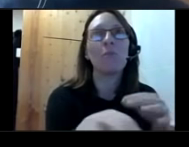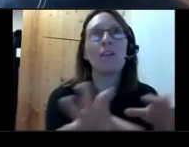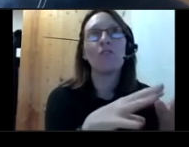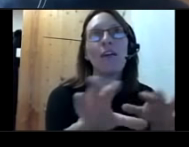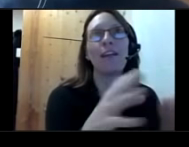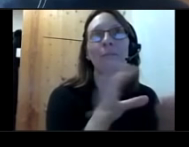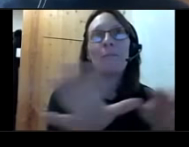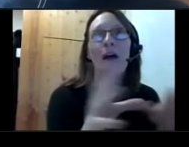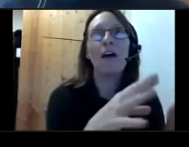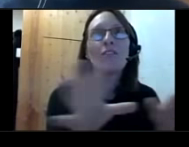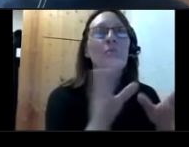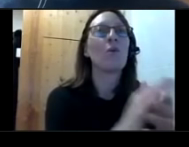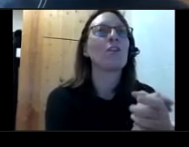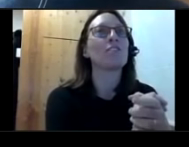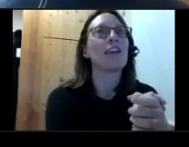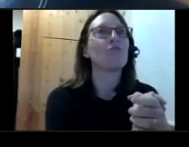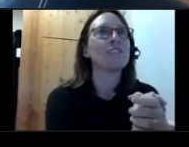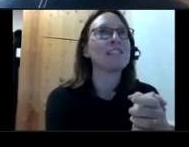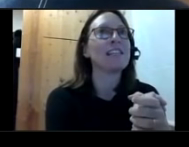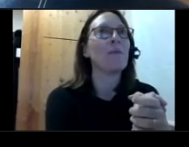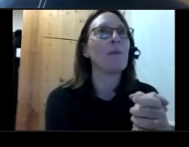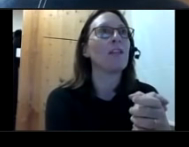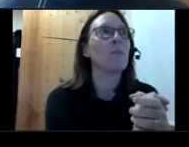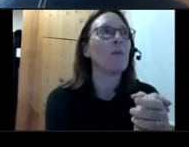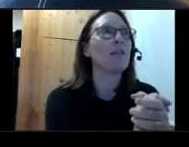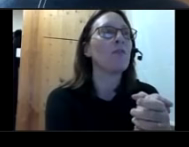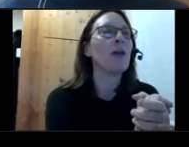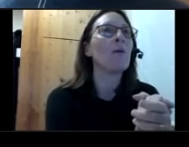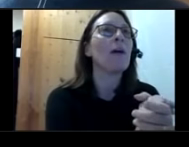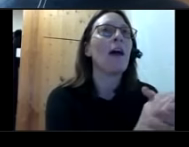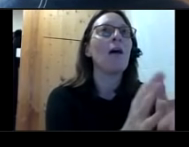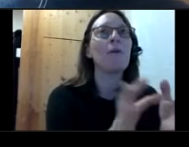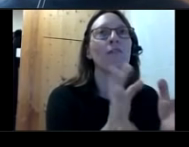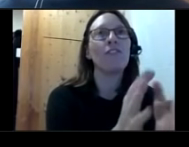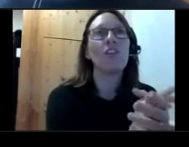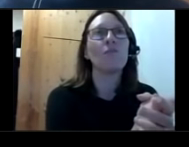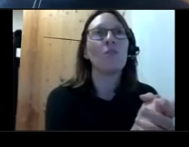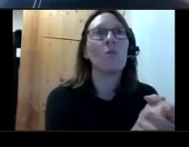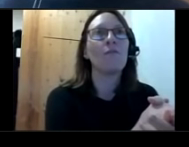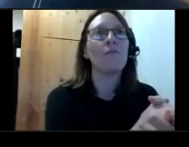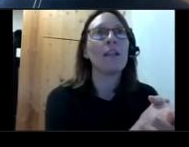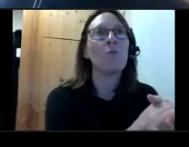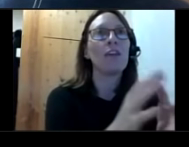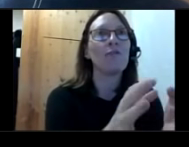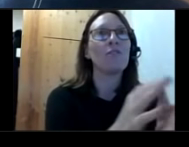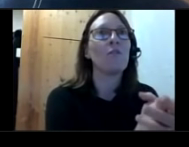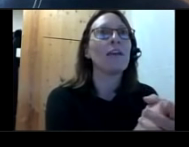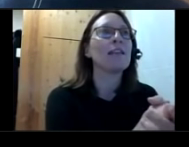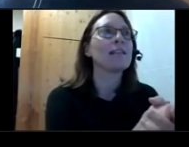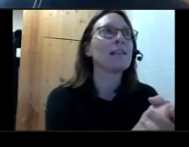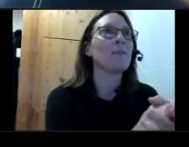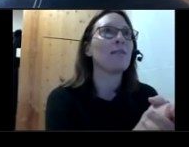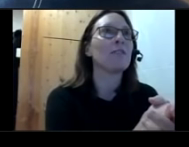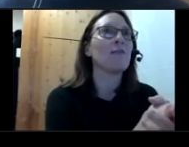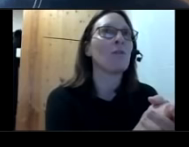depth. So I'm going to try and answer some of the questions that I can already see come up as we're going through. But for those of you who aren't familiar with it, give you the real